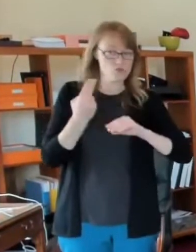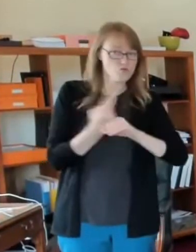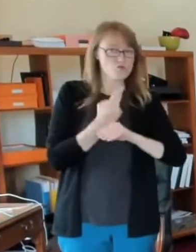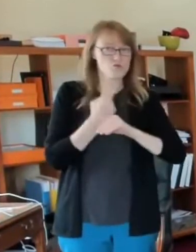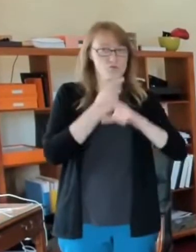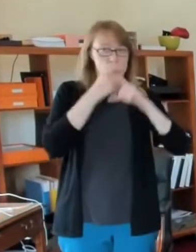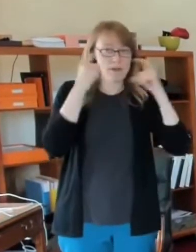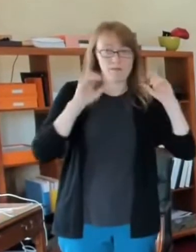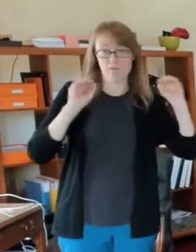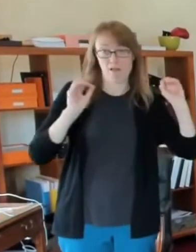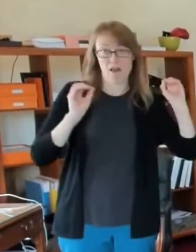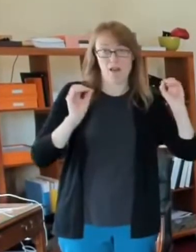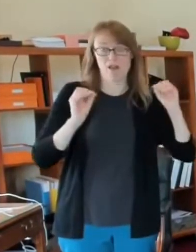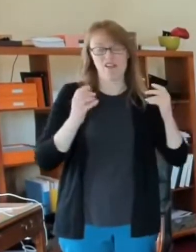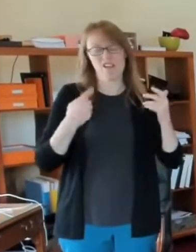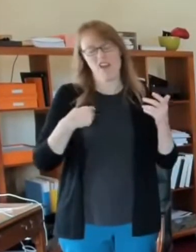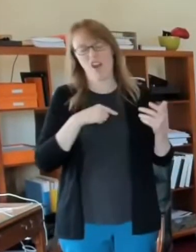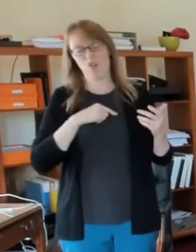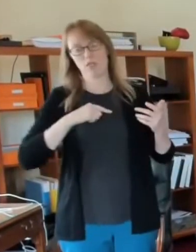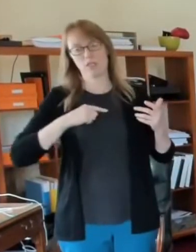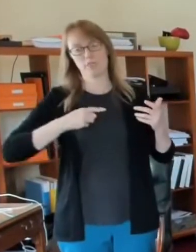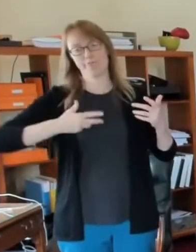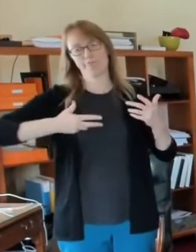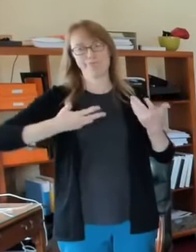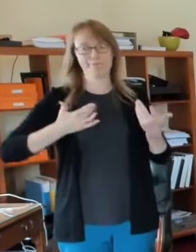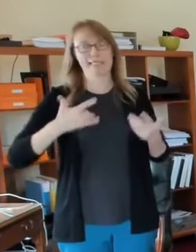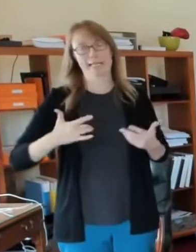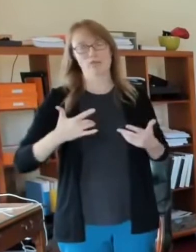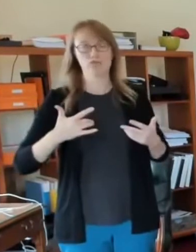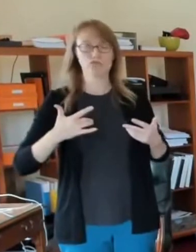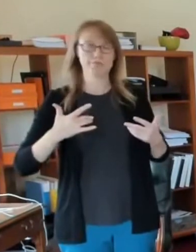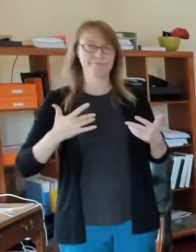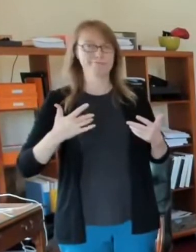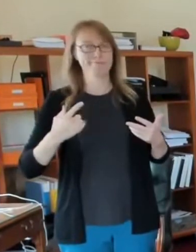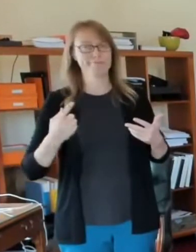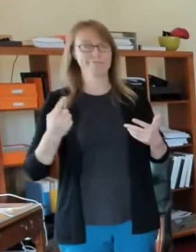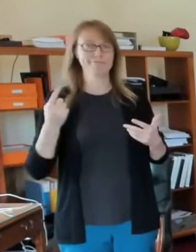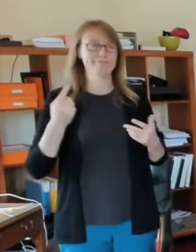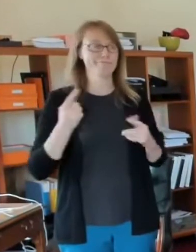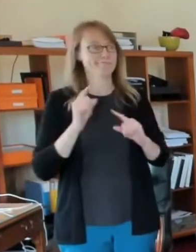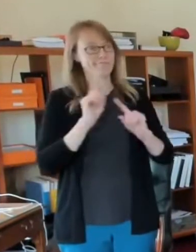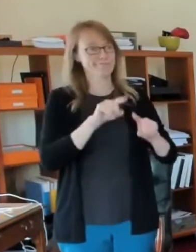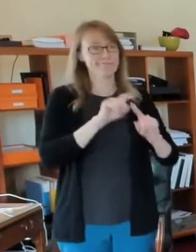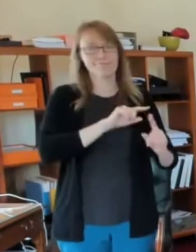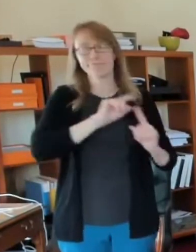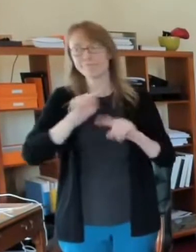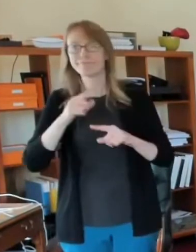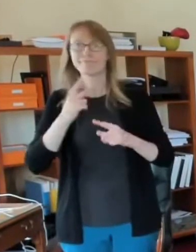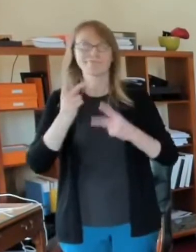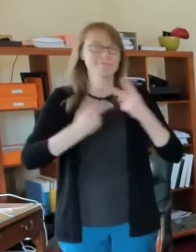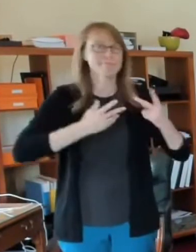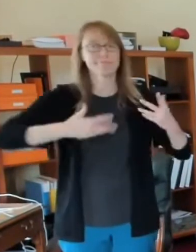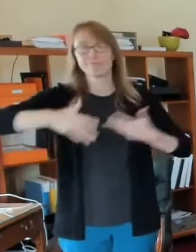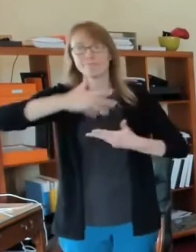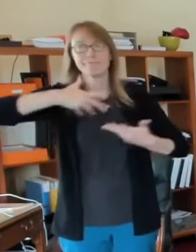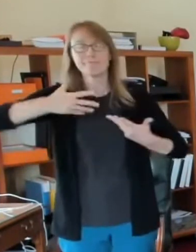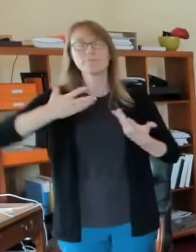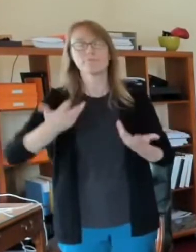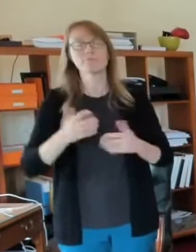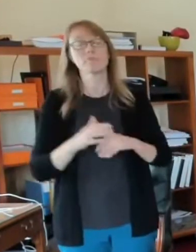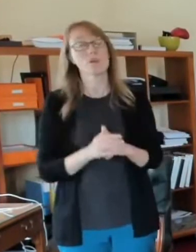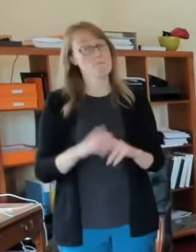are hopeful that here we are 2.5 weeks in, that maybe we'll begin to see a downward turn based on the effect